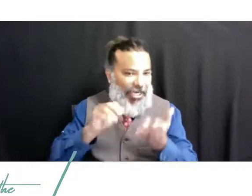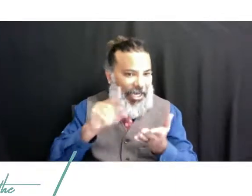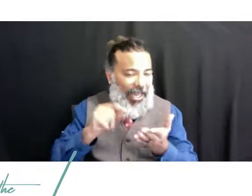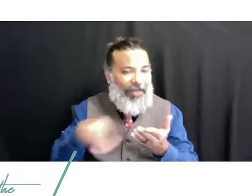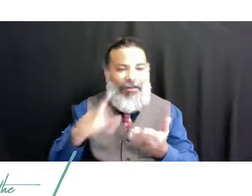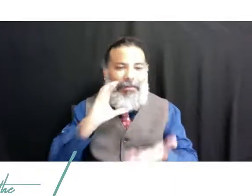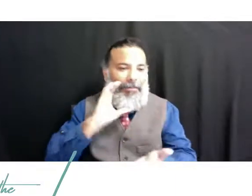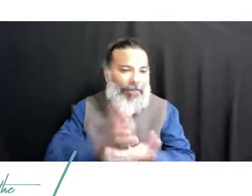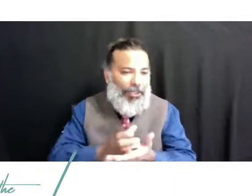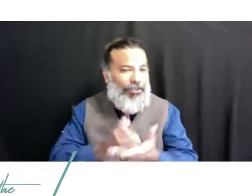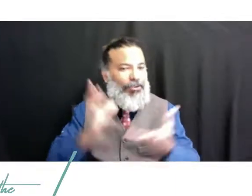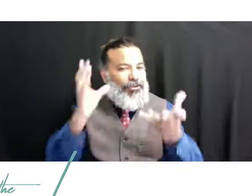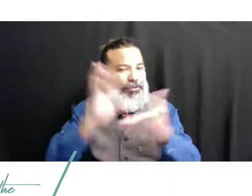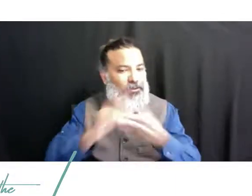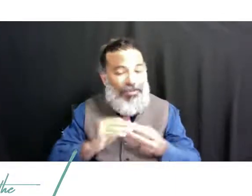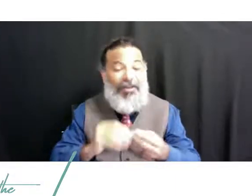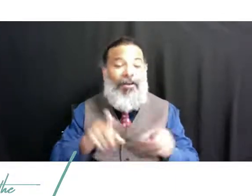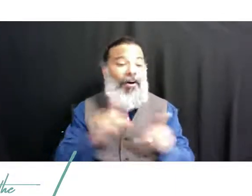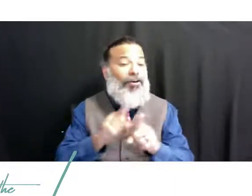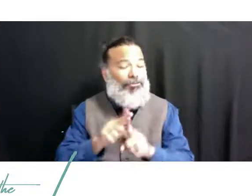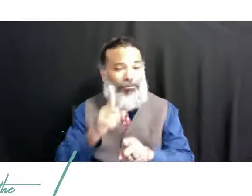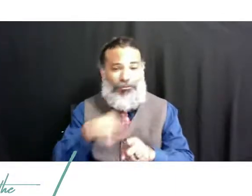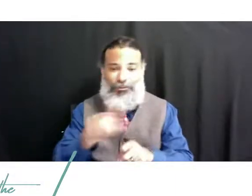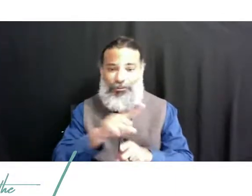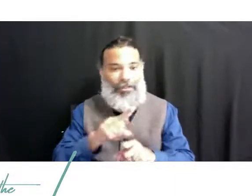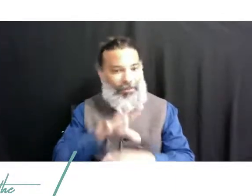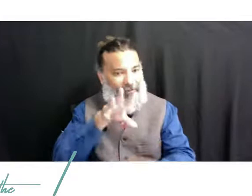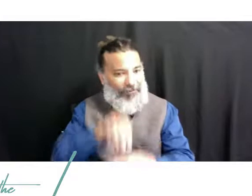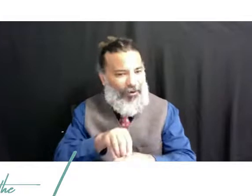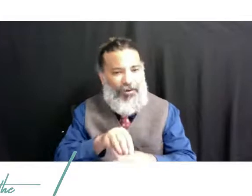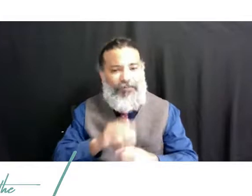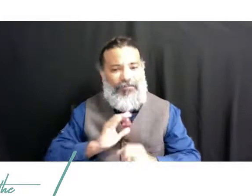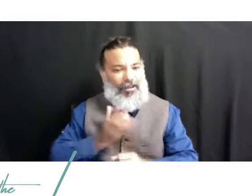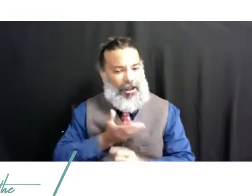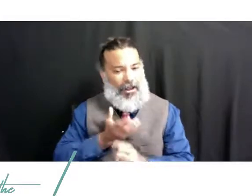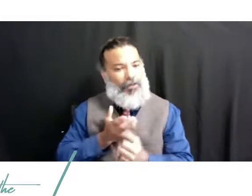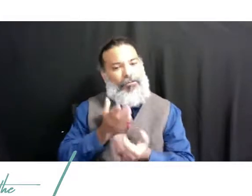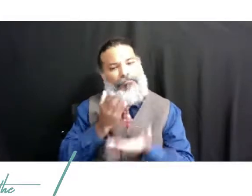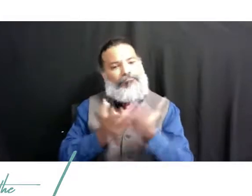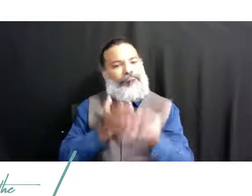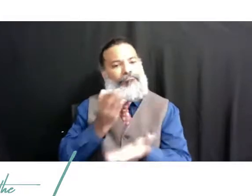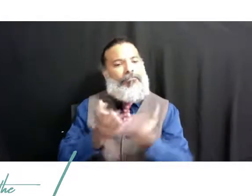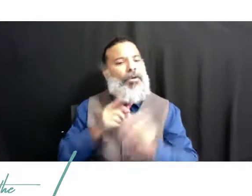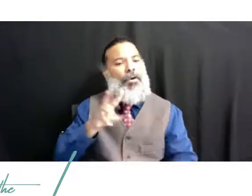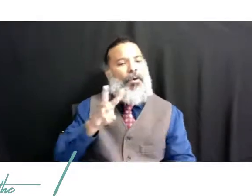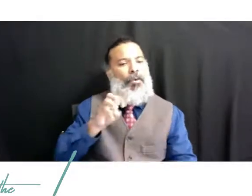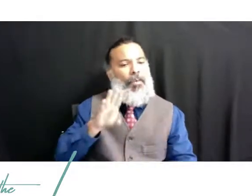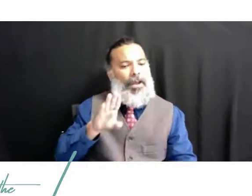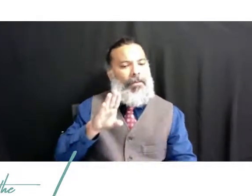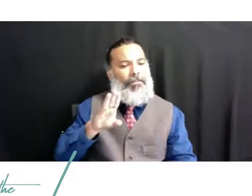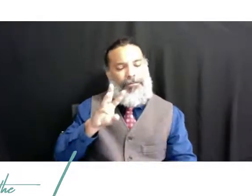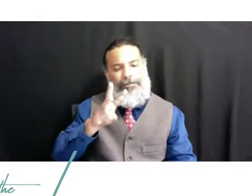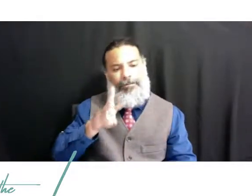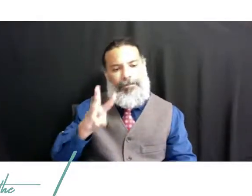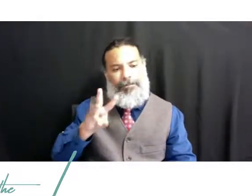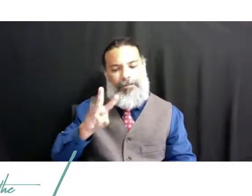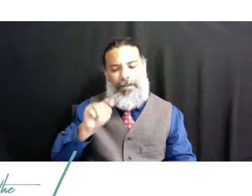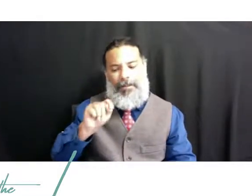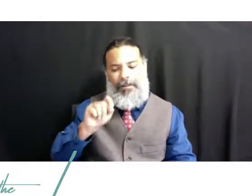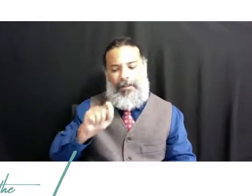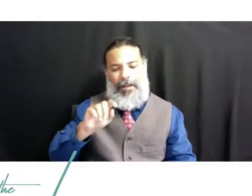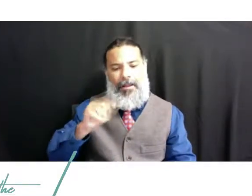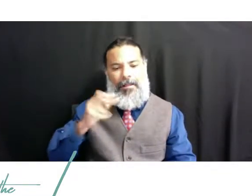and stories. And as always, you can stay on top of the Peale's offerings on the Peale's website at